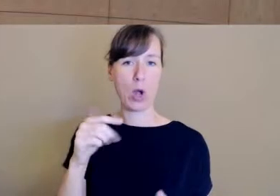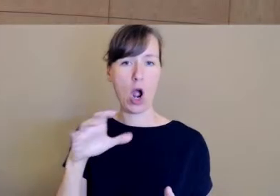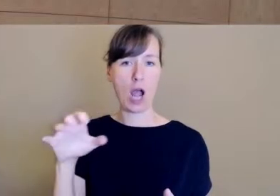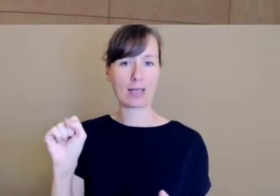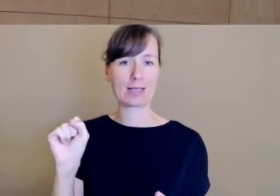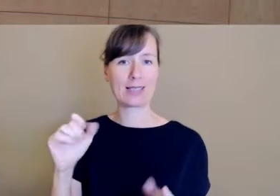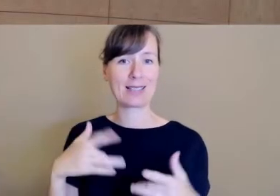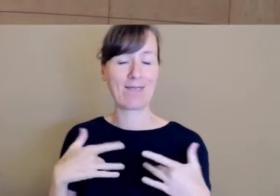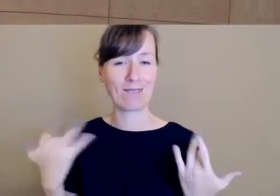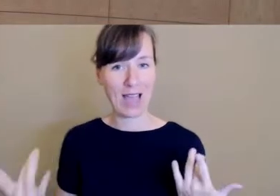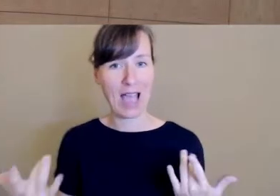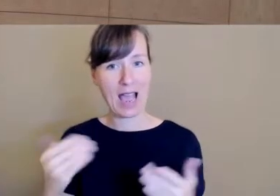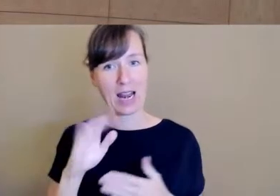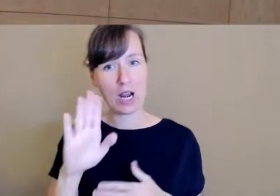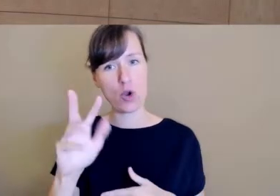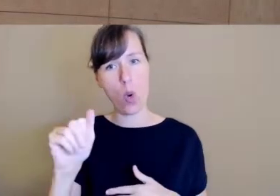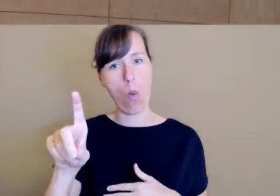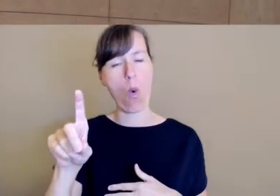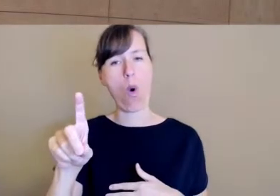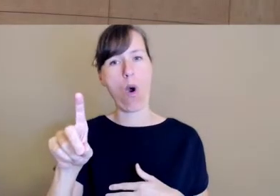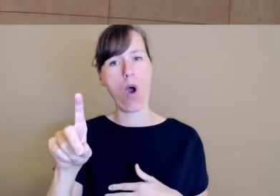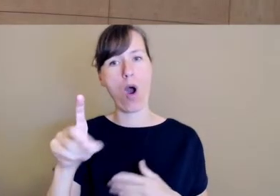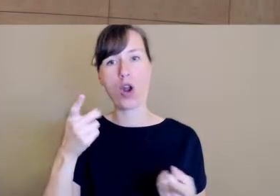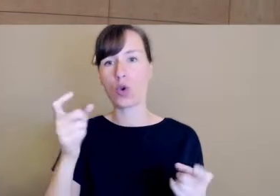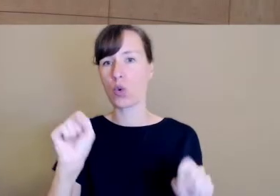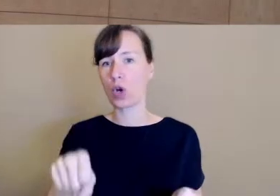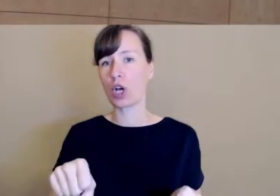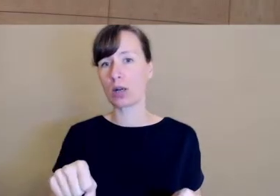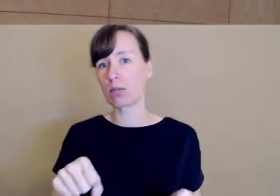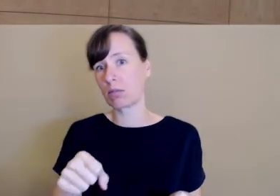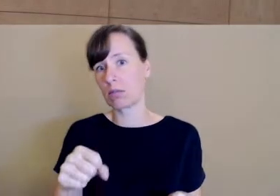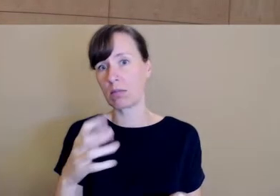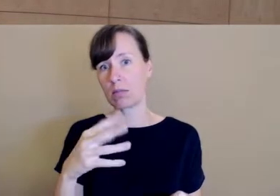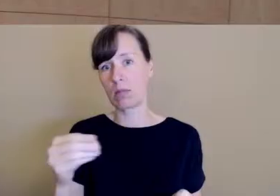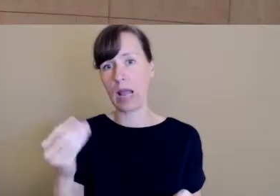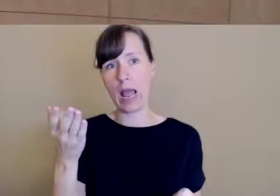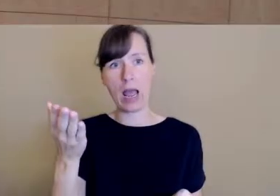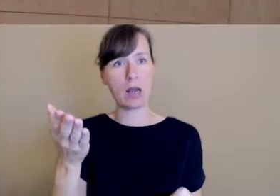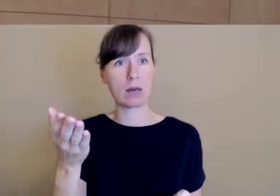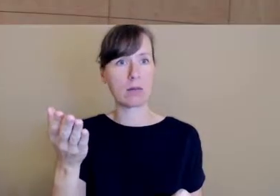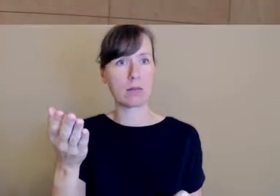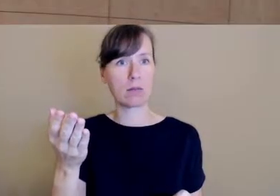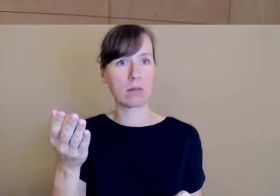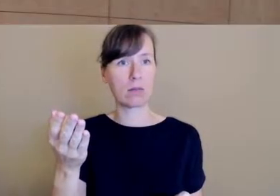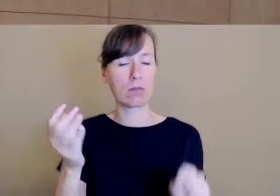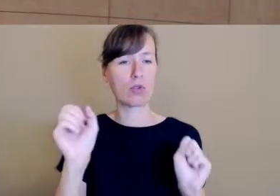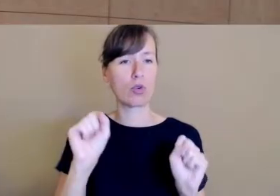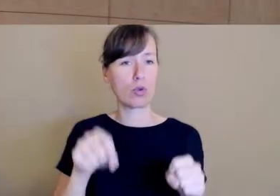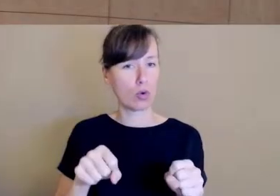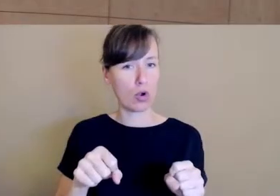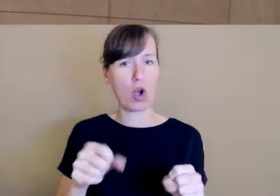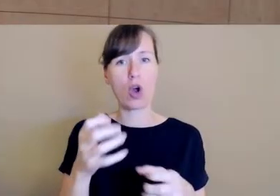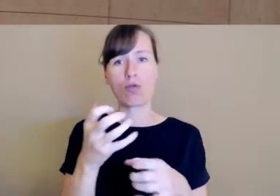event in your ward, you could, and you could